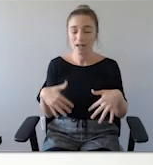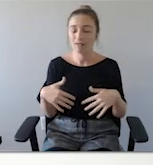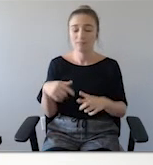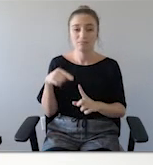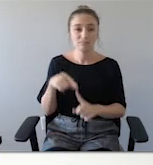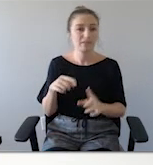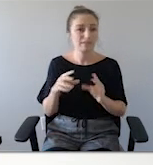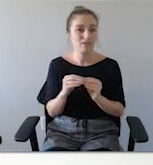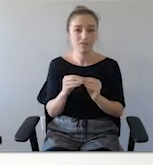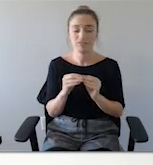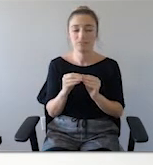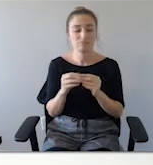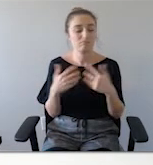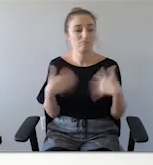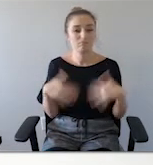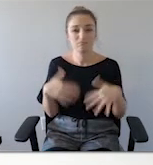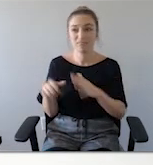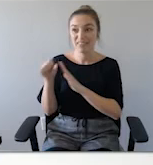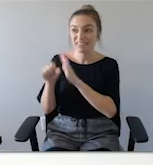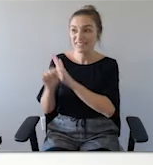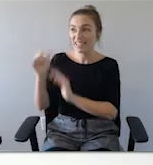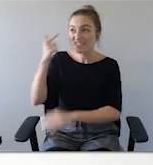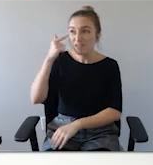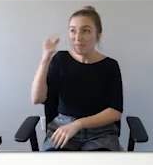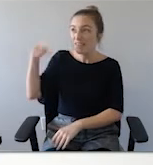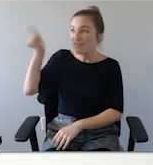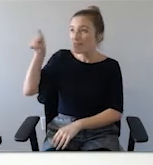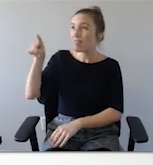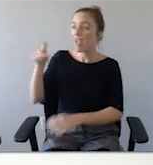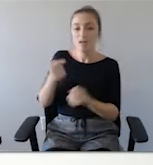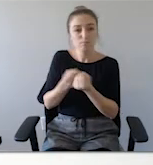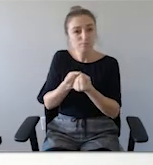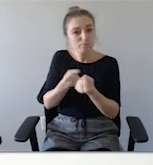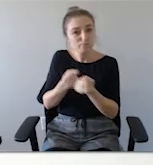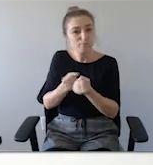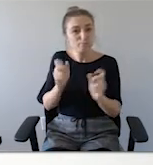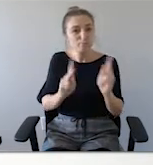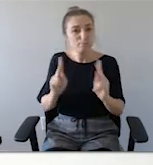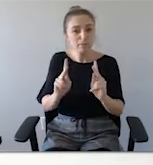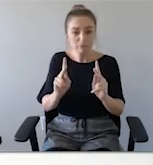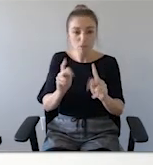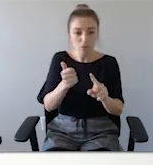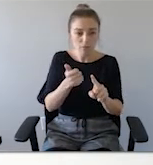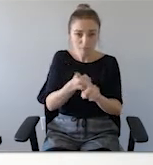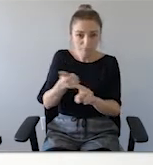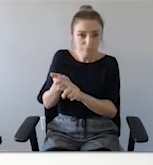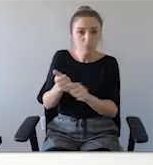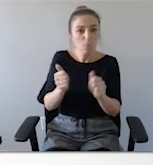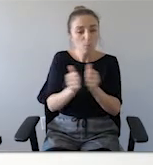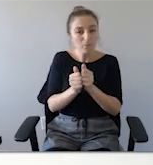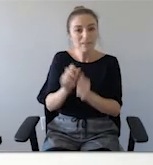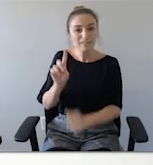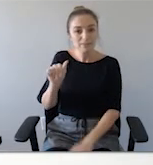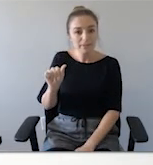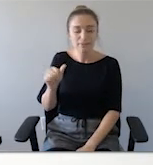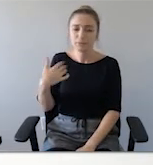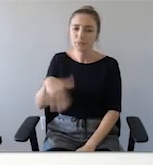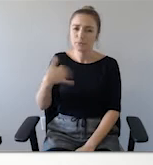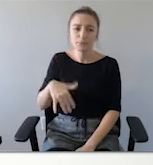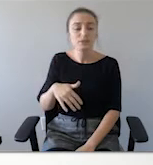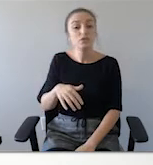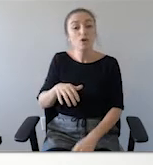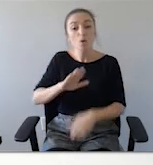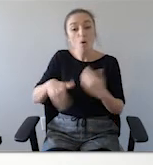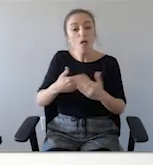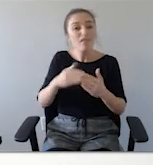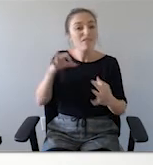our state government to show that they support people with disabilities. So I encourage you to, fill out those